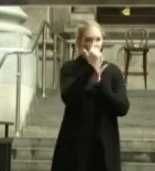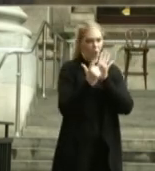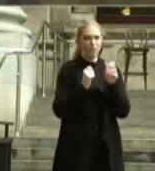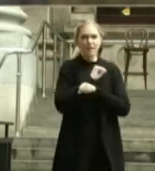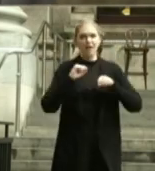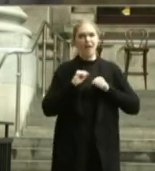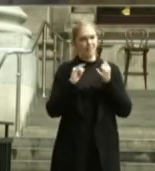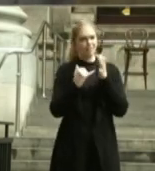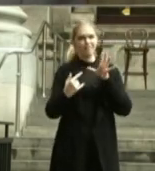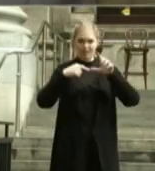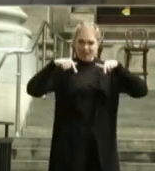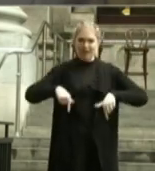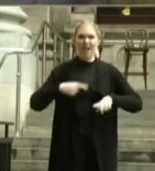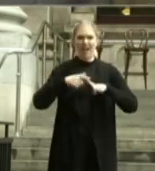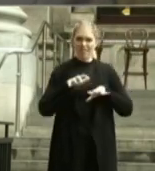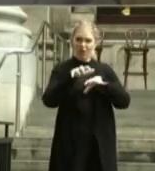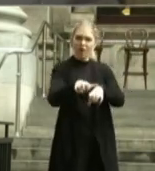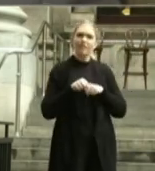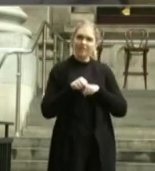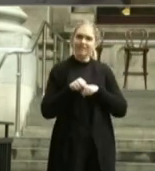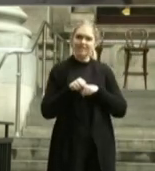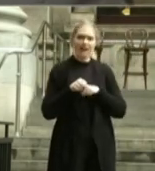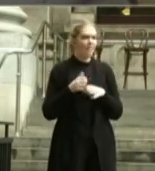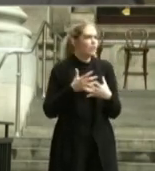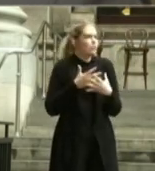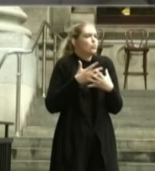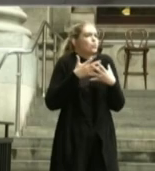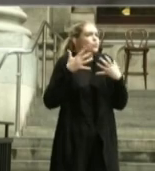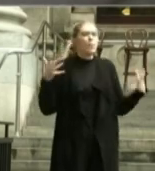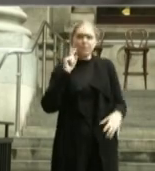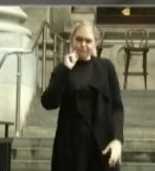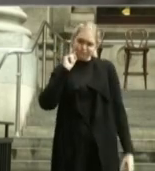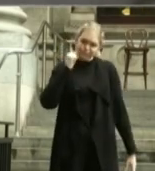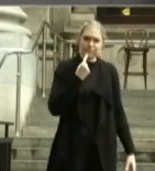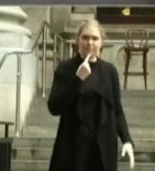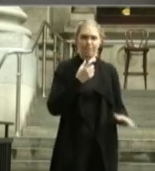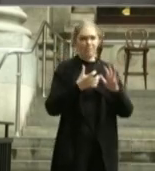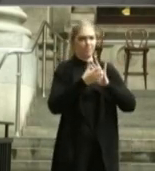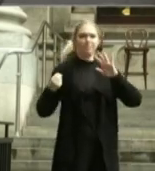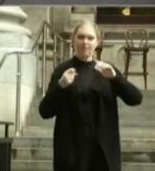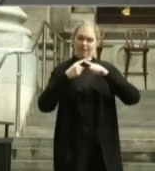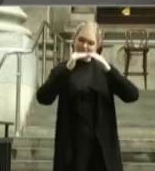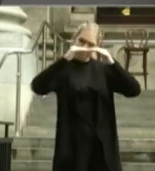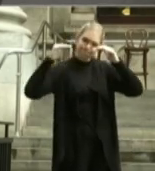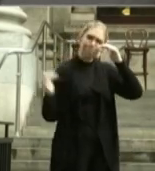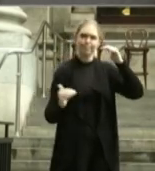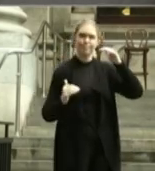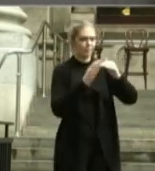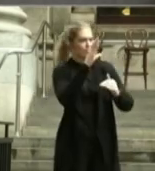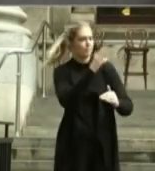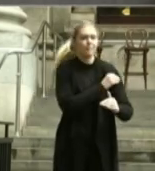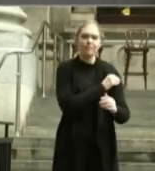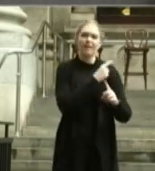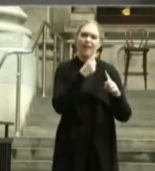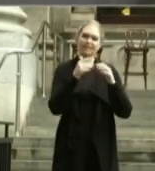laws of our state and the colony that preceded it have done so much to deliberately disenfranchise,